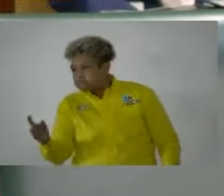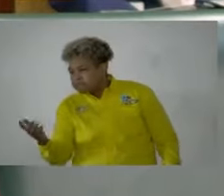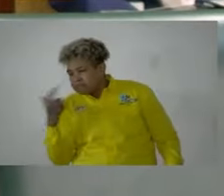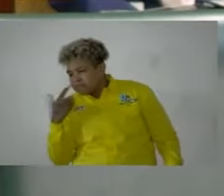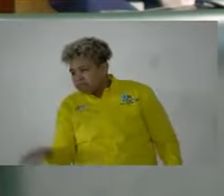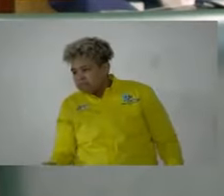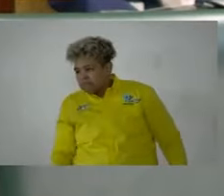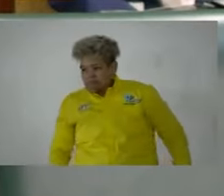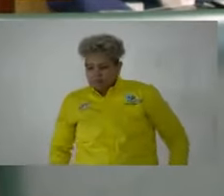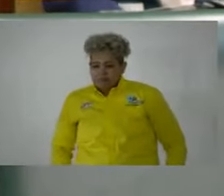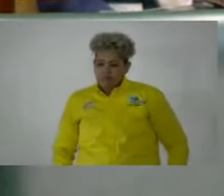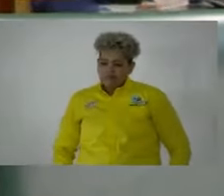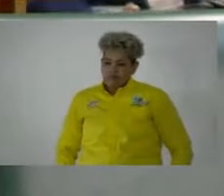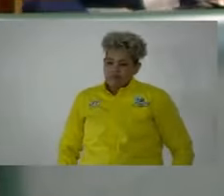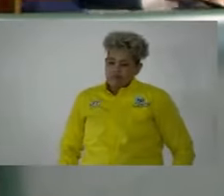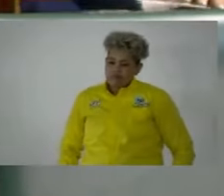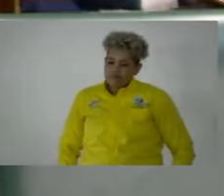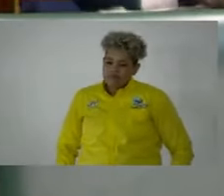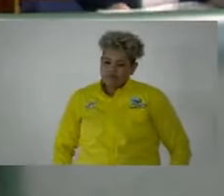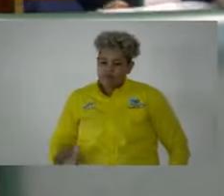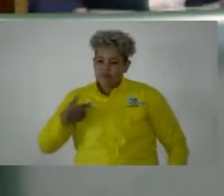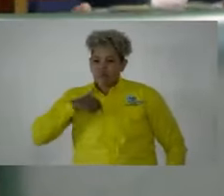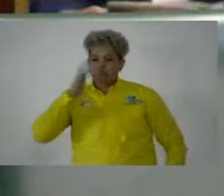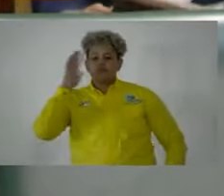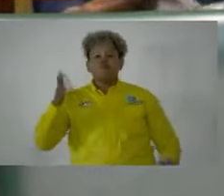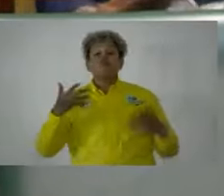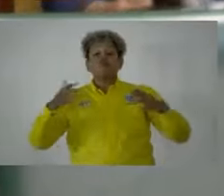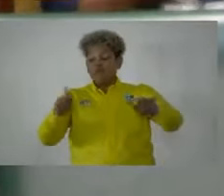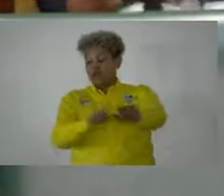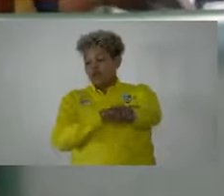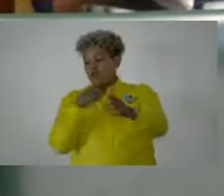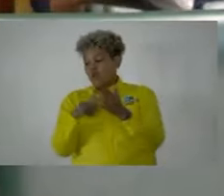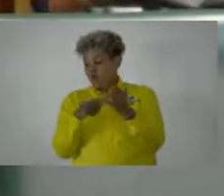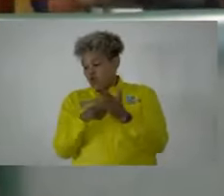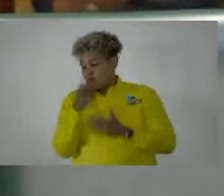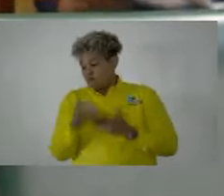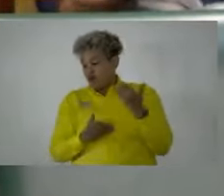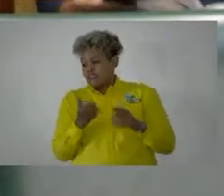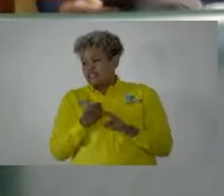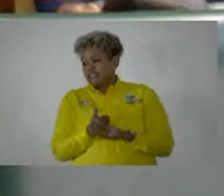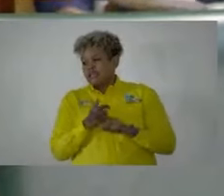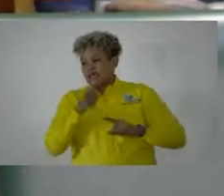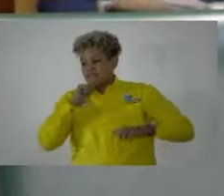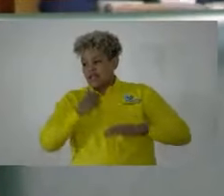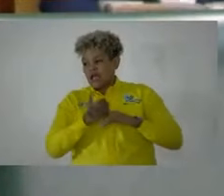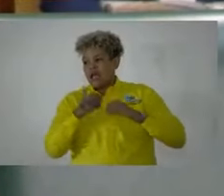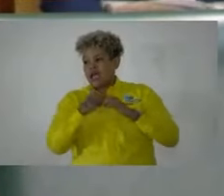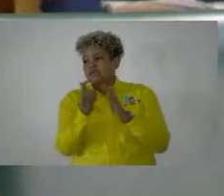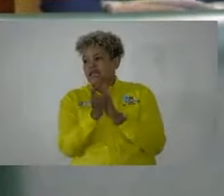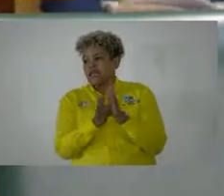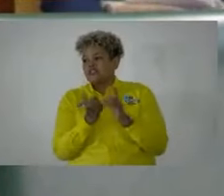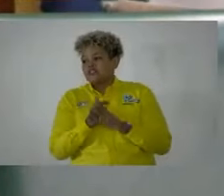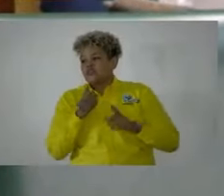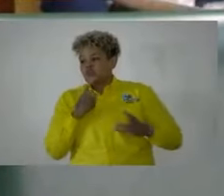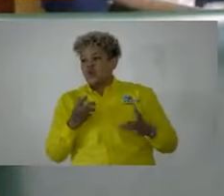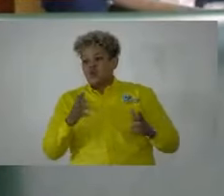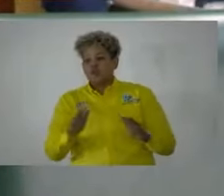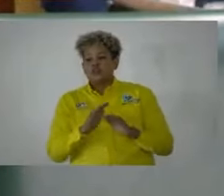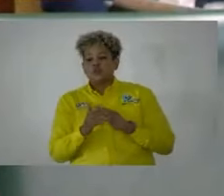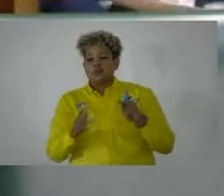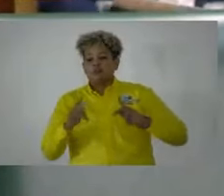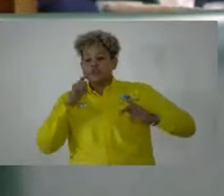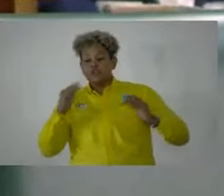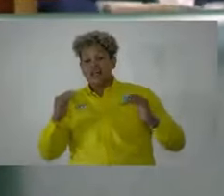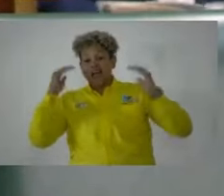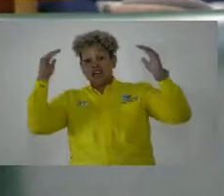happened. We will complete the long outstanding process of enacting legislation to enable Jamaica to accede